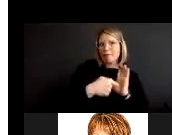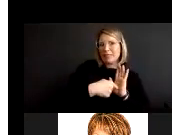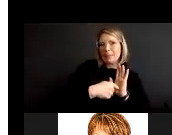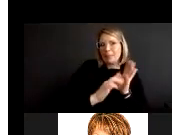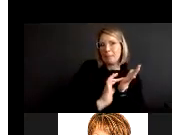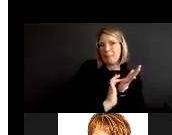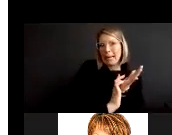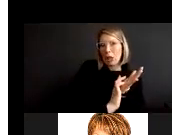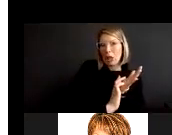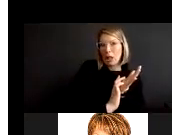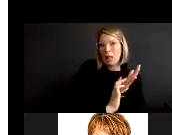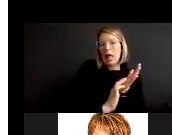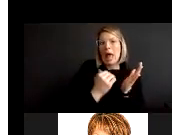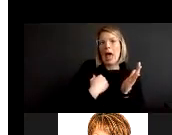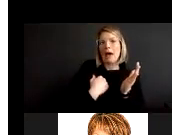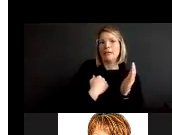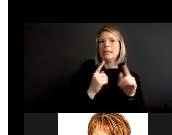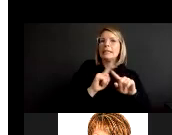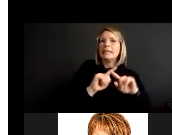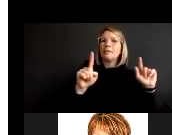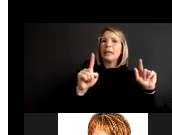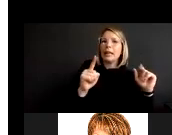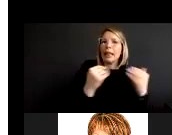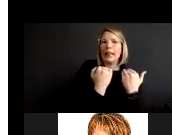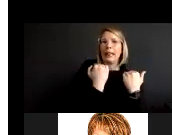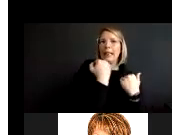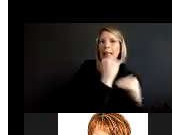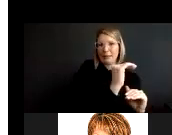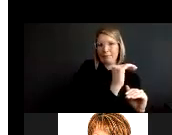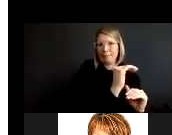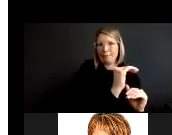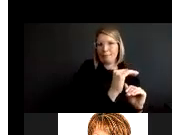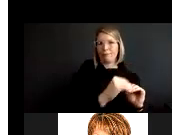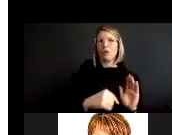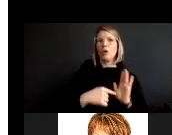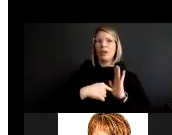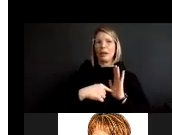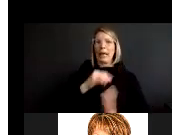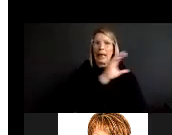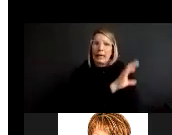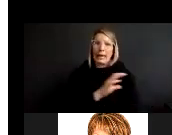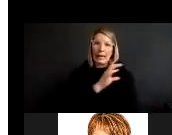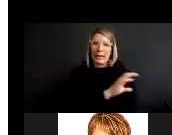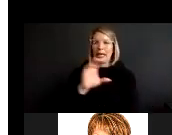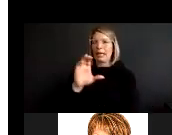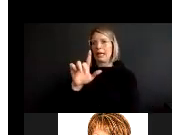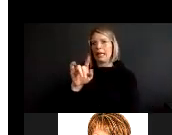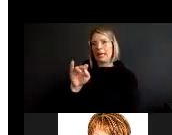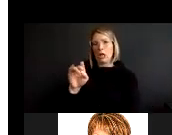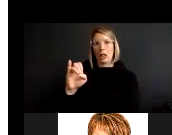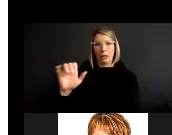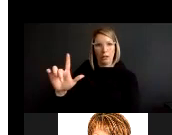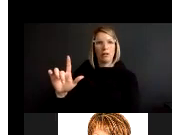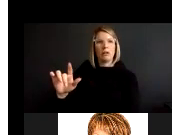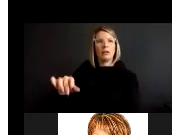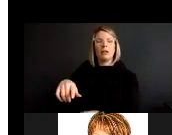clinical capacity is essentially clinicians from different disciplines. So it may be medicine, maybe social work,